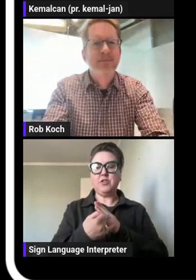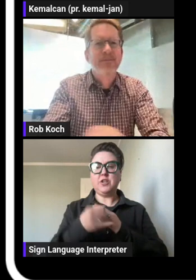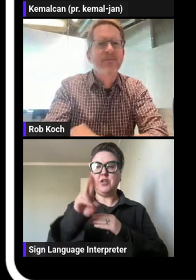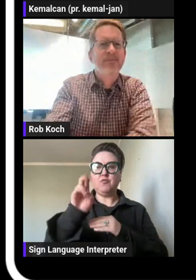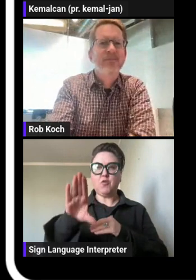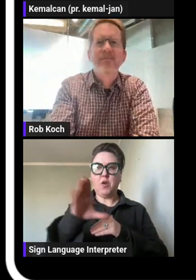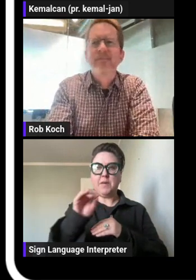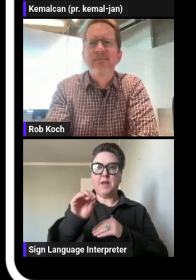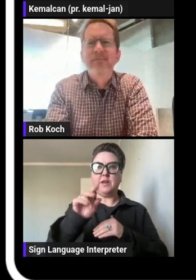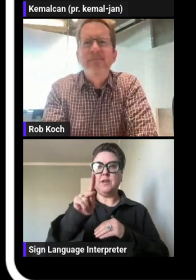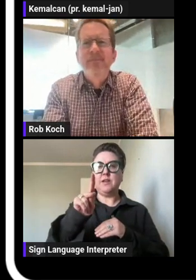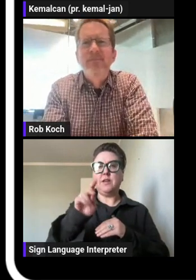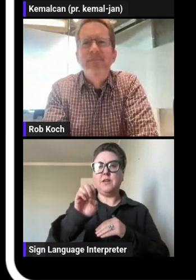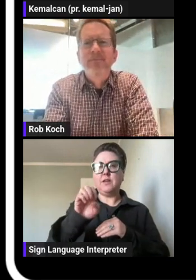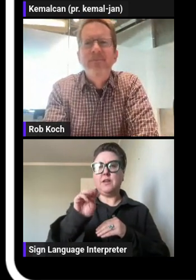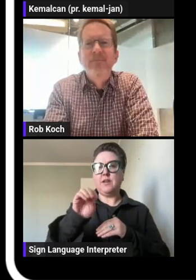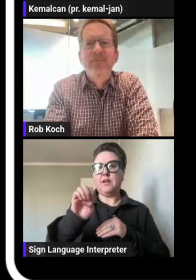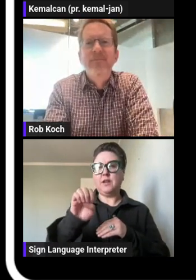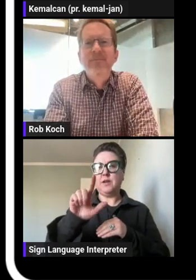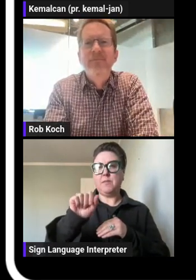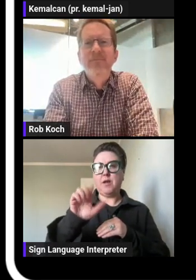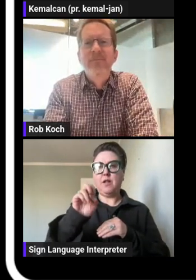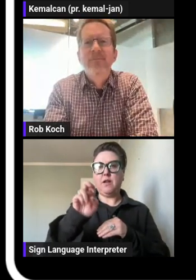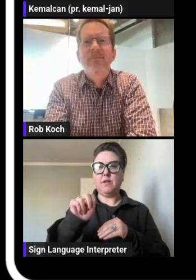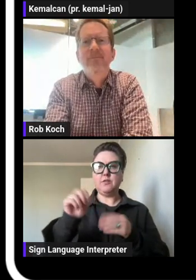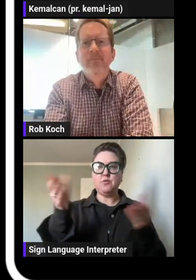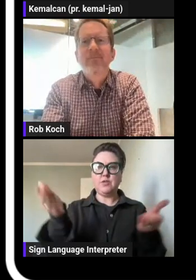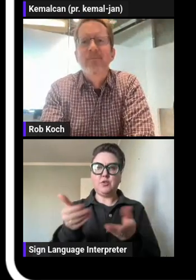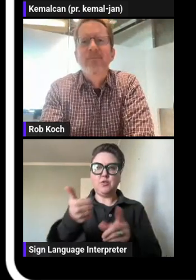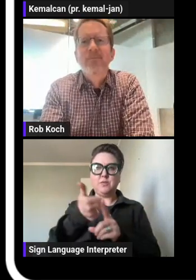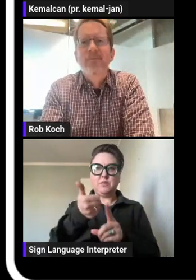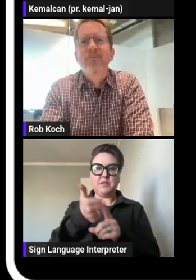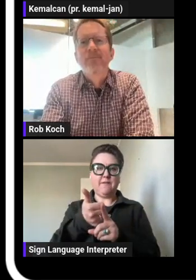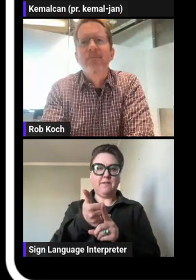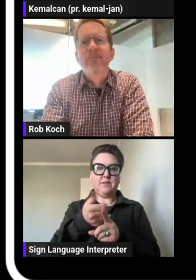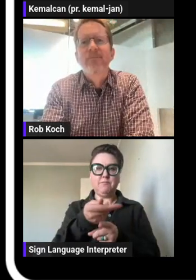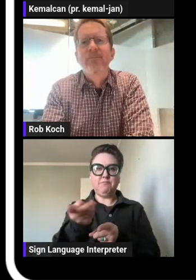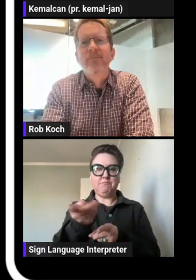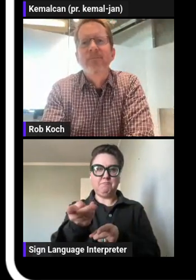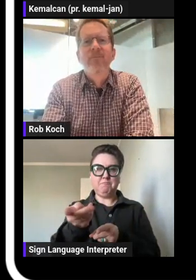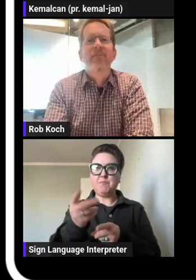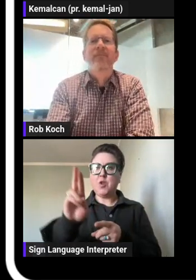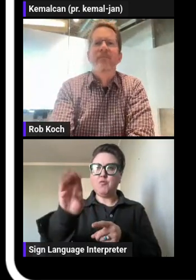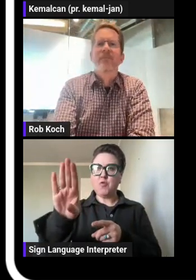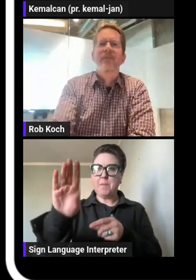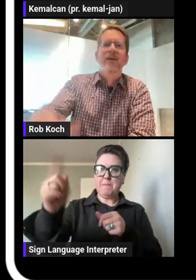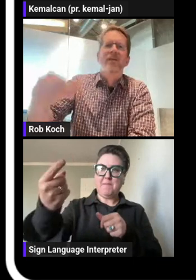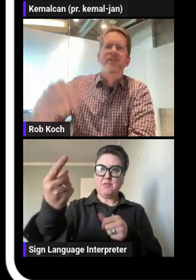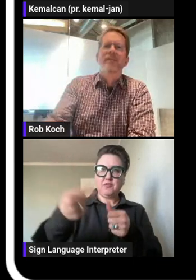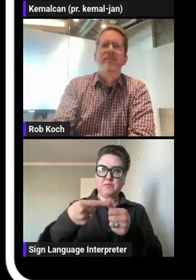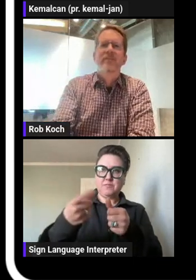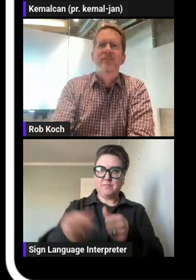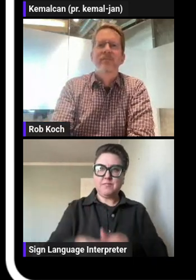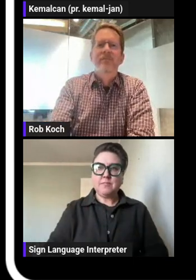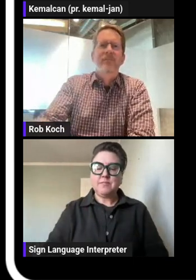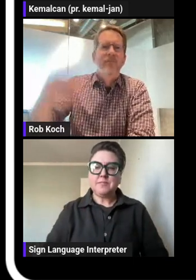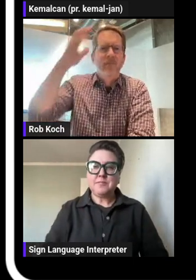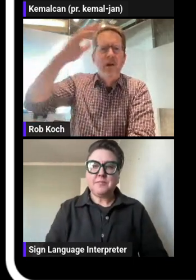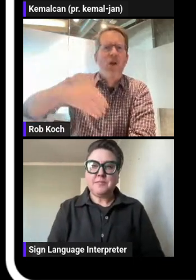and Kemalcan to introduce themselves to our boot campers. So Rob, you want to start?